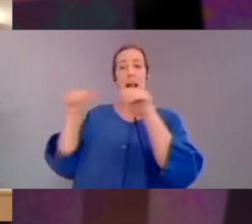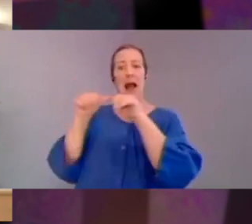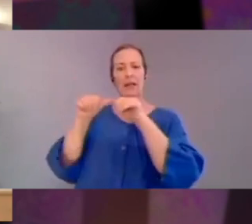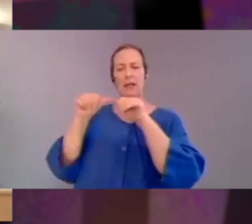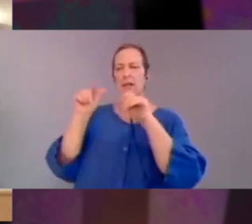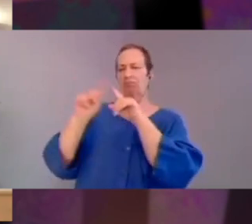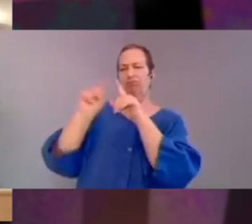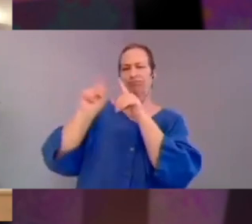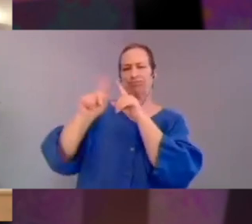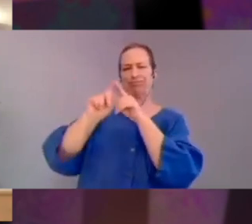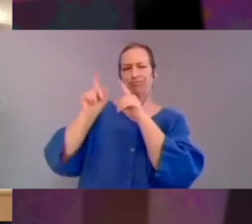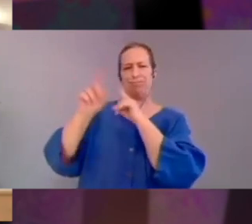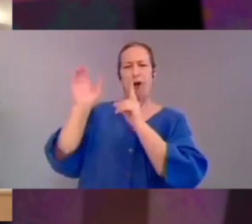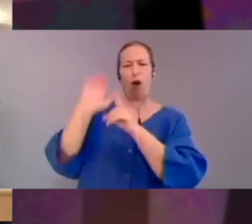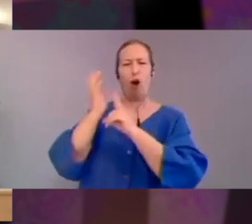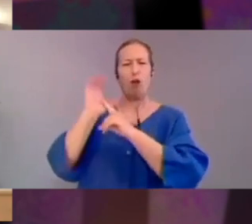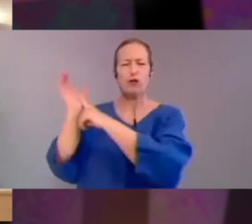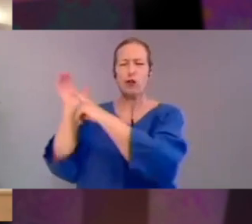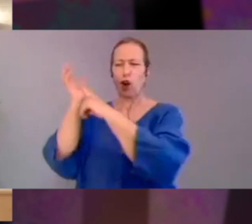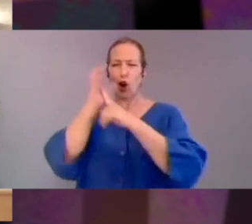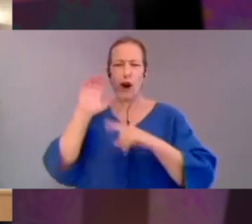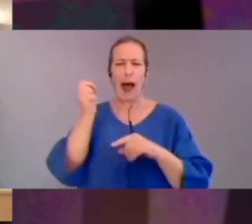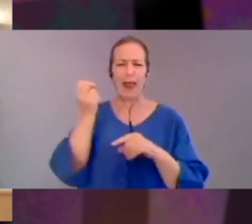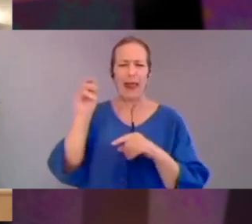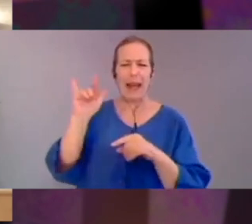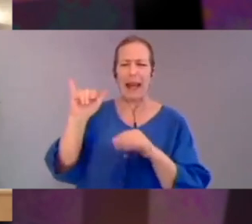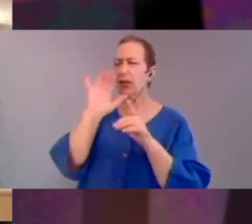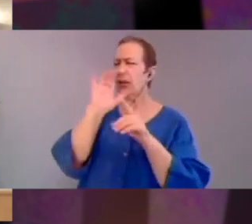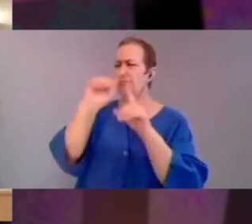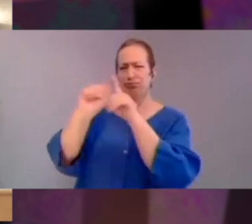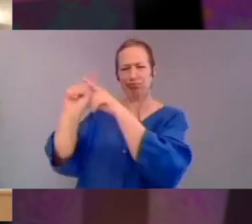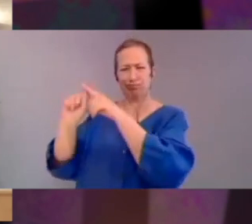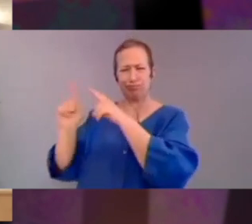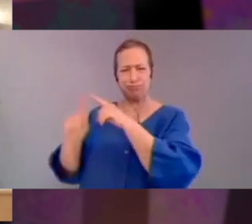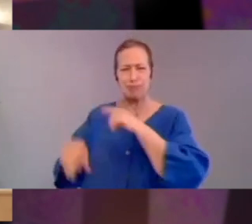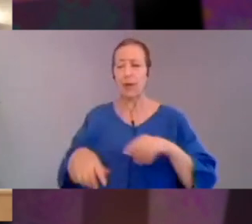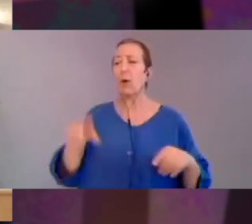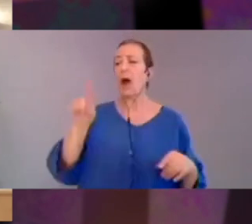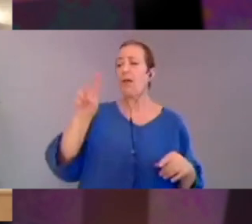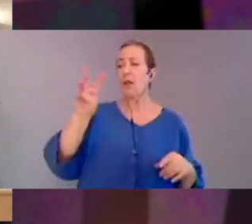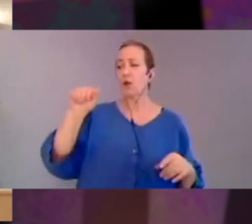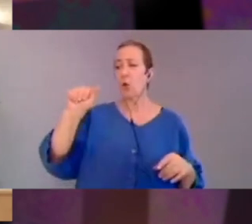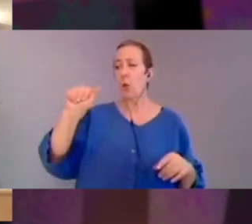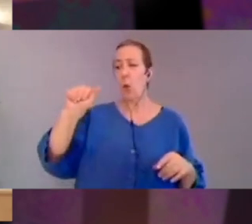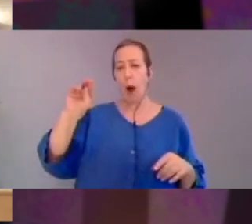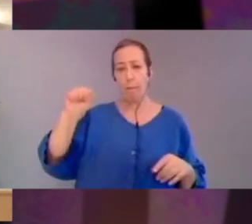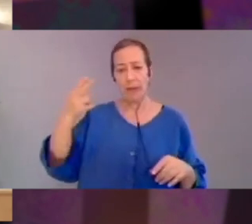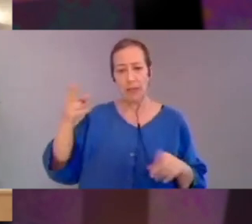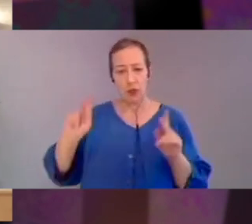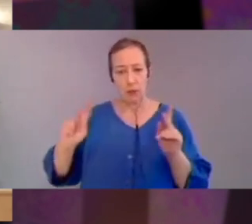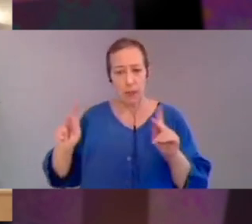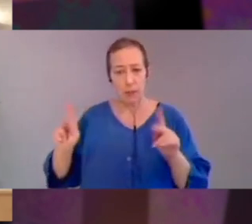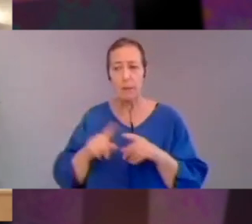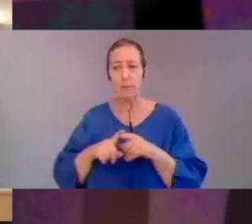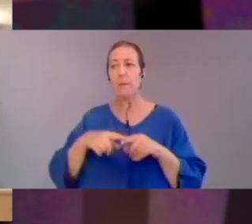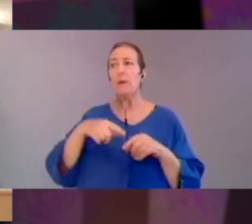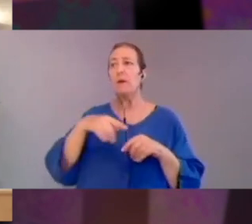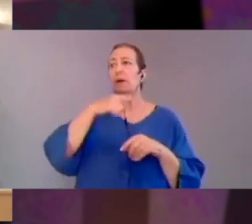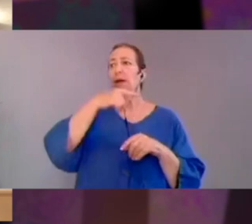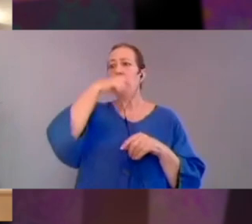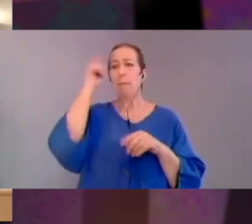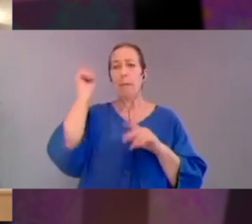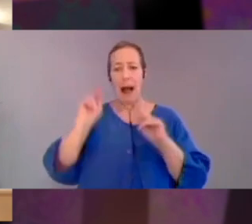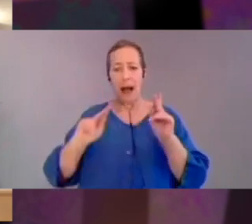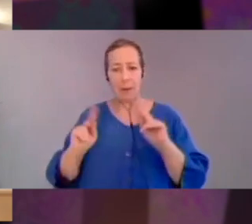rich history, you know, of the Duwamish people, of Black people and Black cultural work, you know,